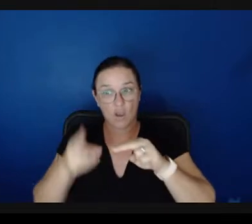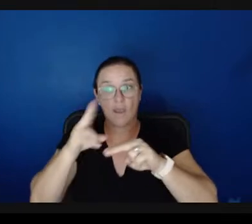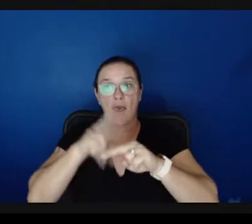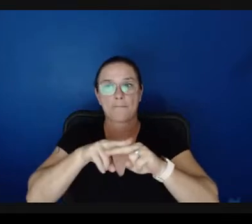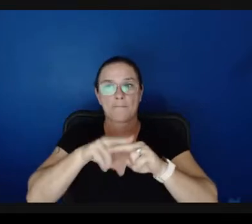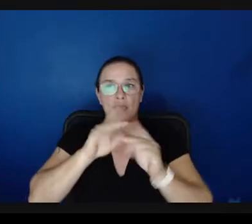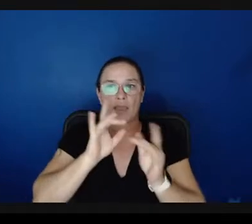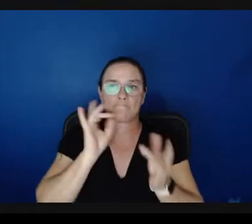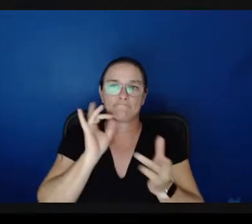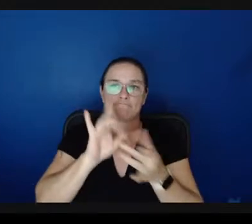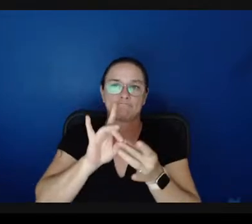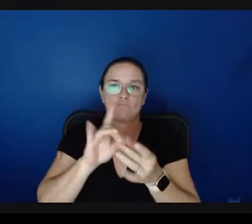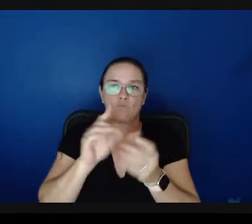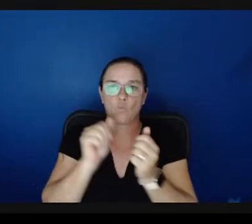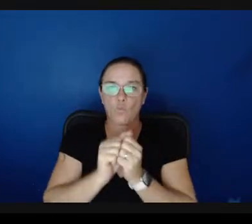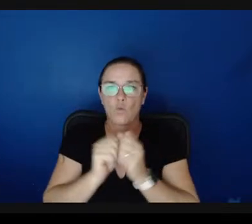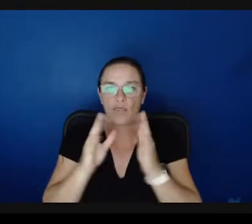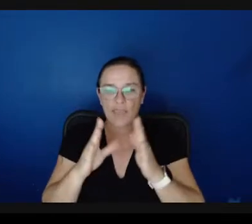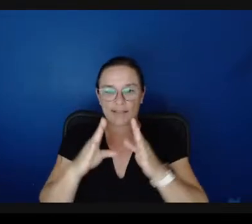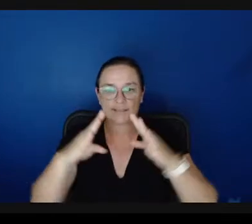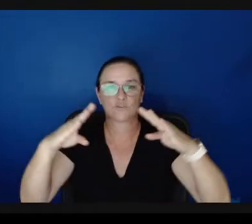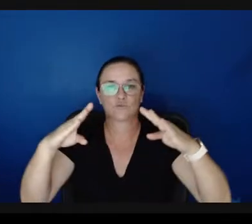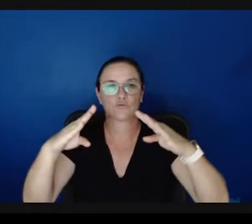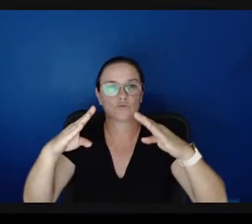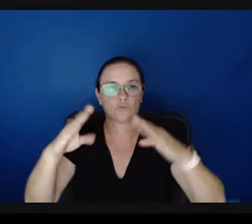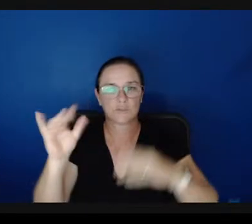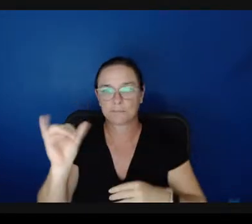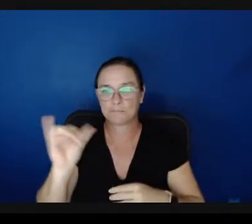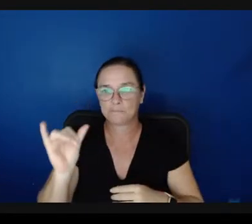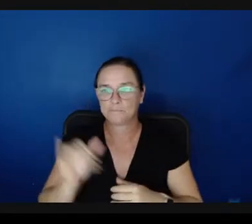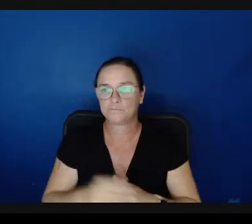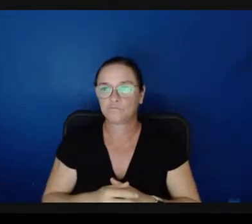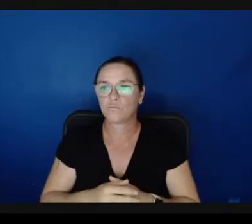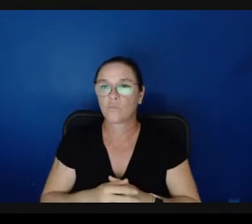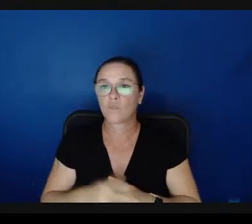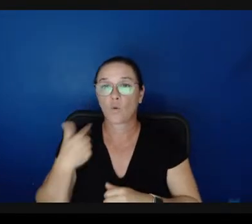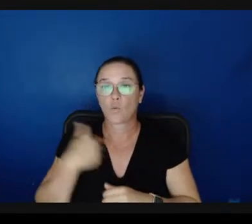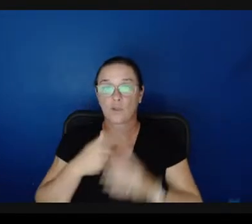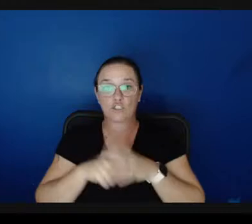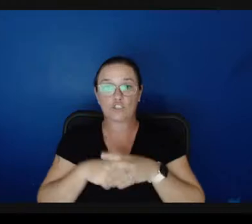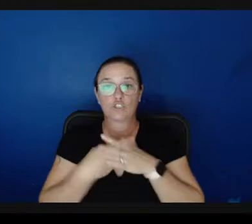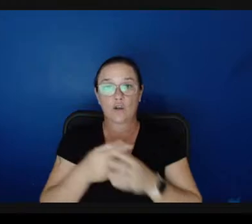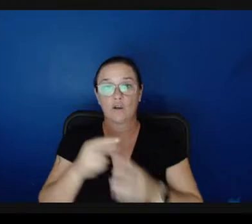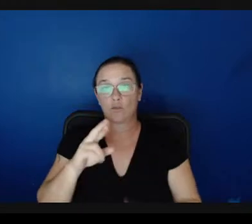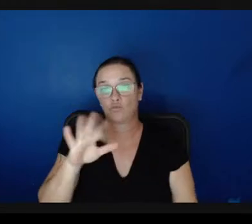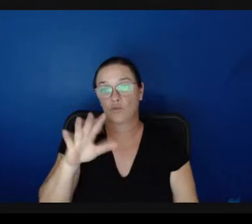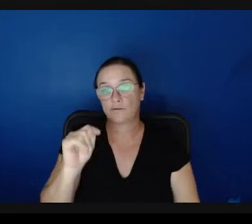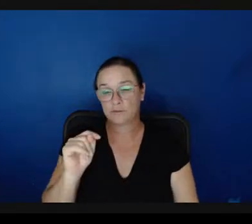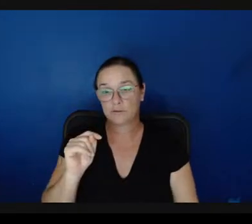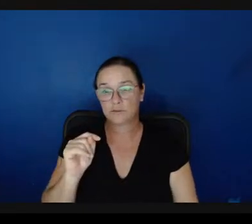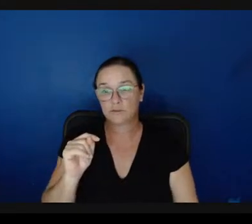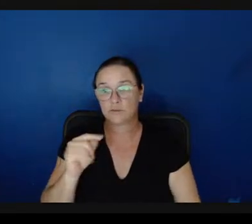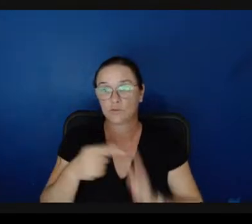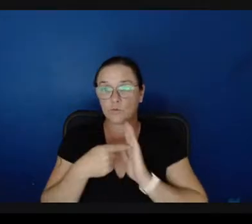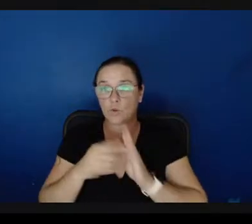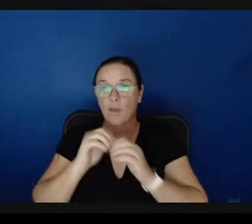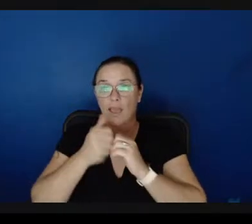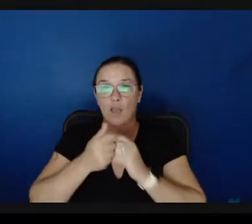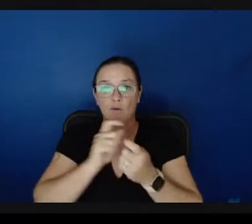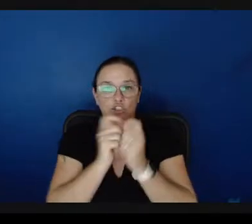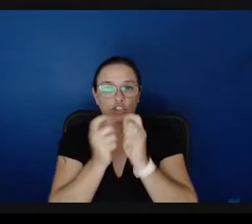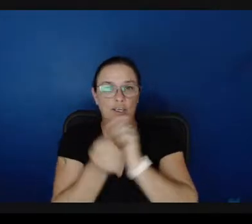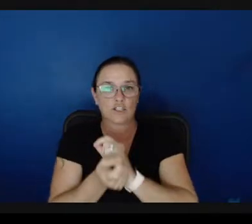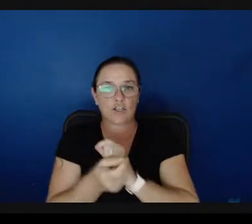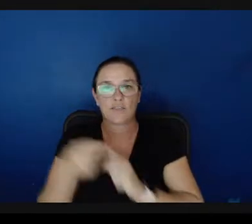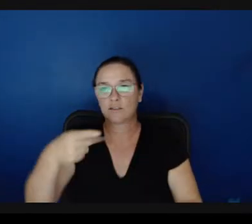this increase in tilt as well. So we'll start down at the rift to just show you how this pattern has changed. This is a